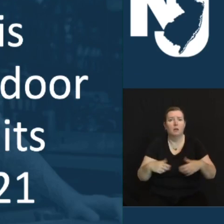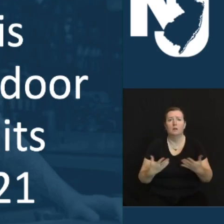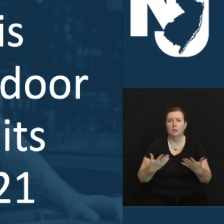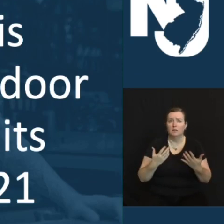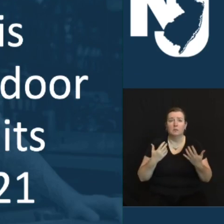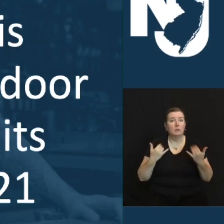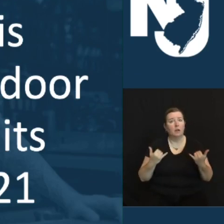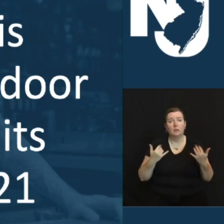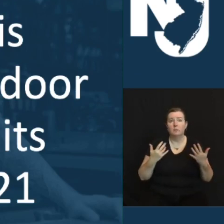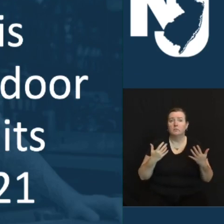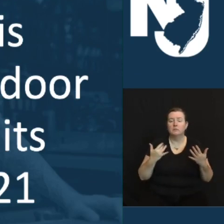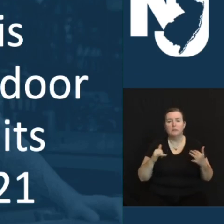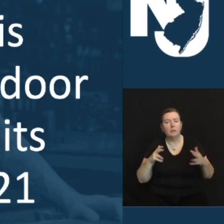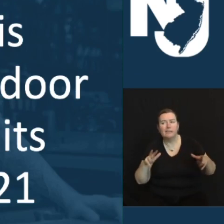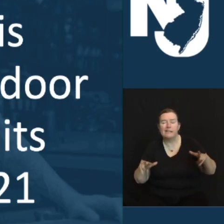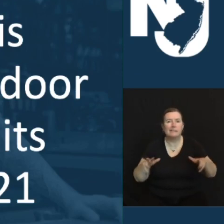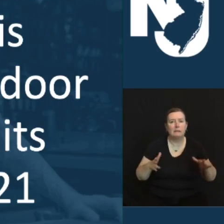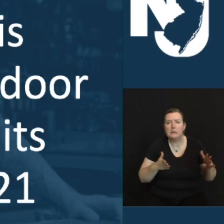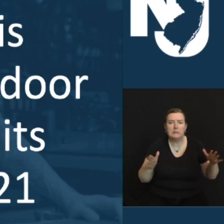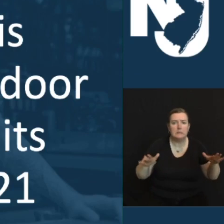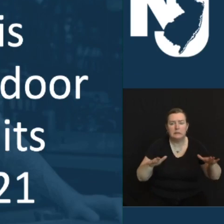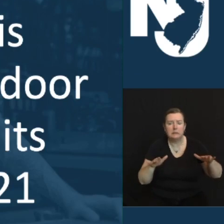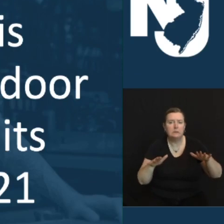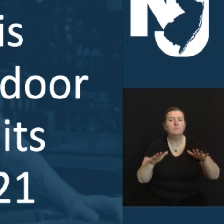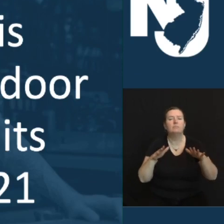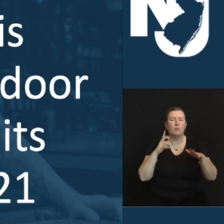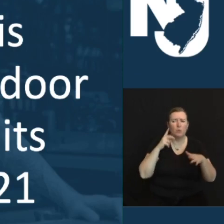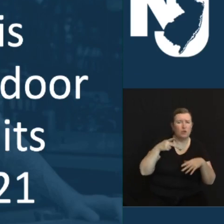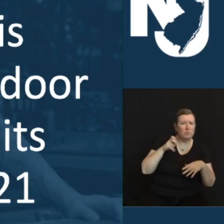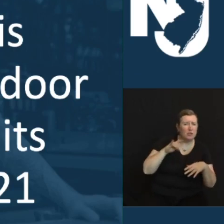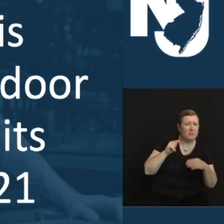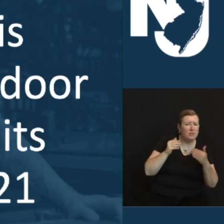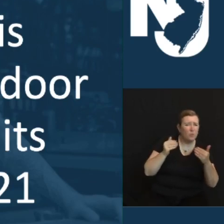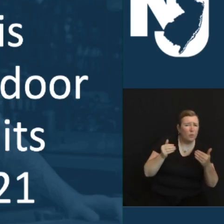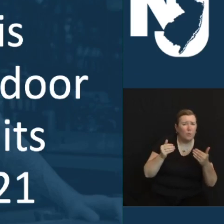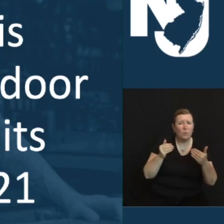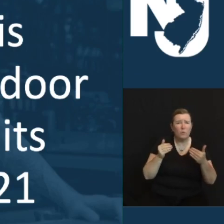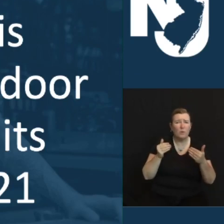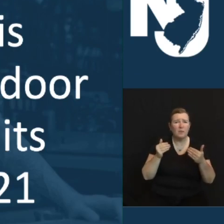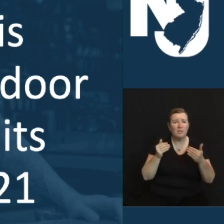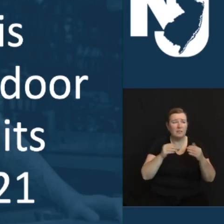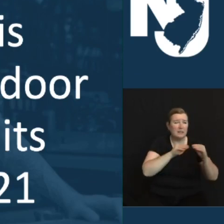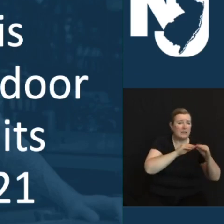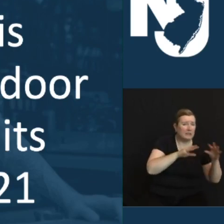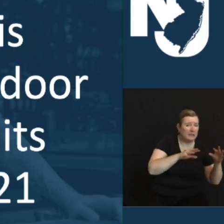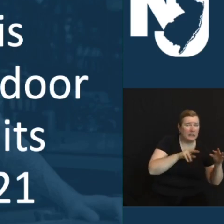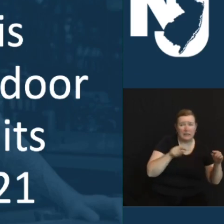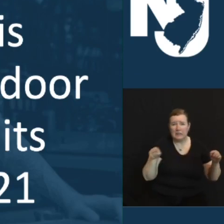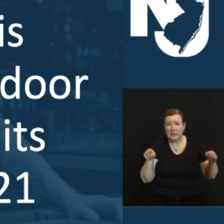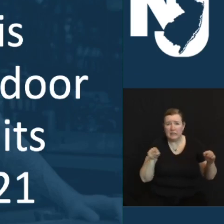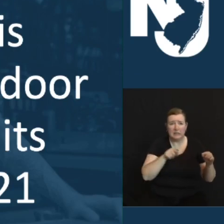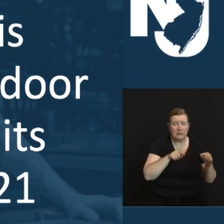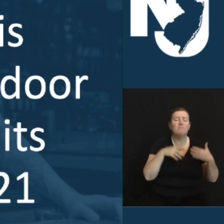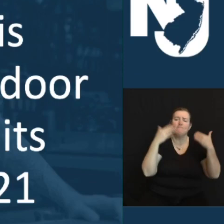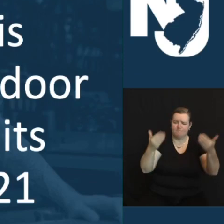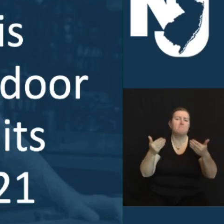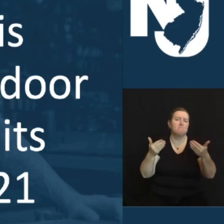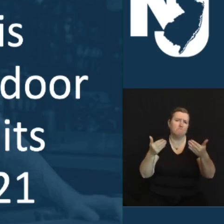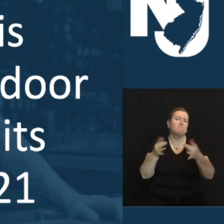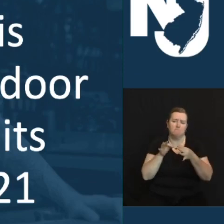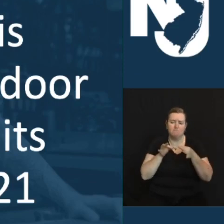uncertainty, extending these permits is the right thing to do. And I mentioned that uncertainty. Let's, with that, turn